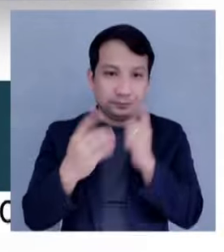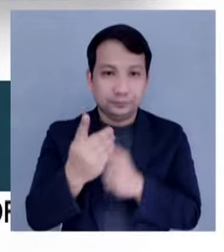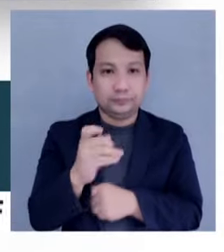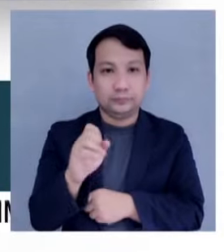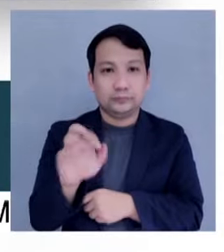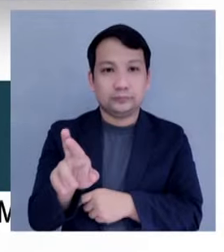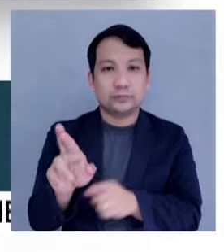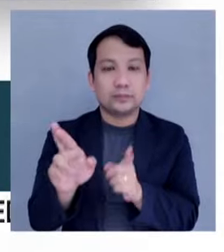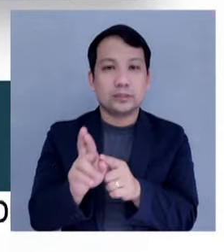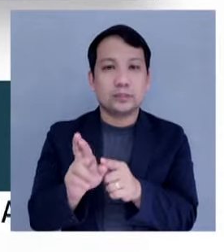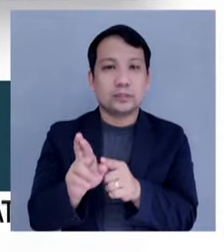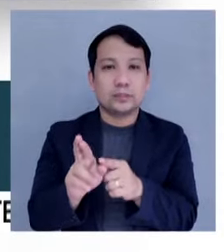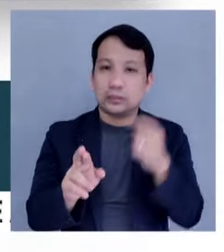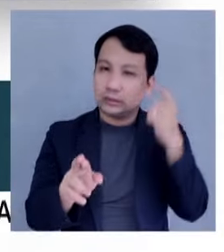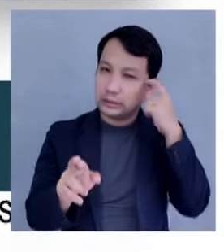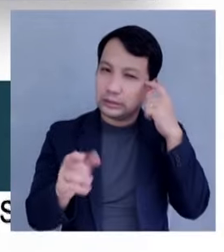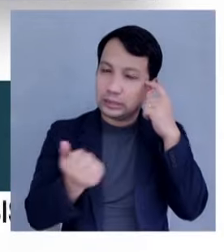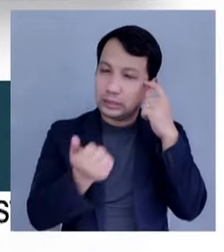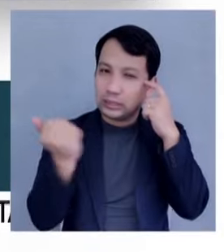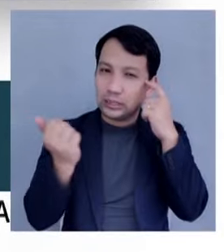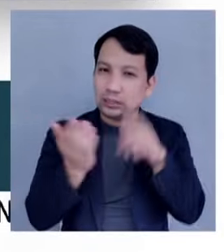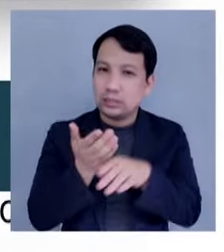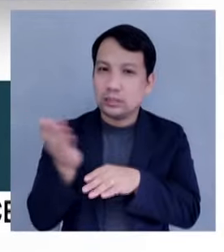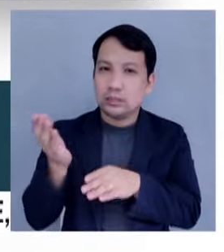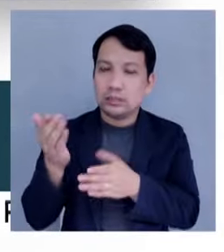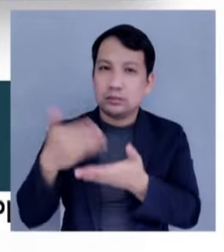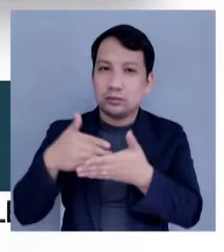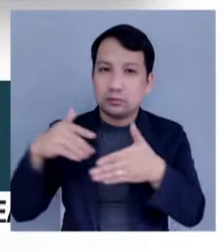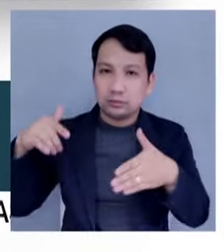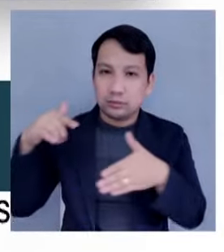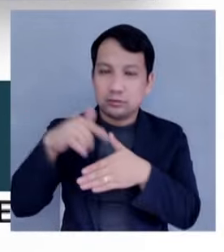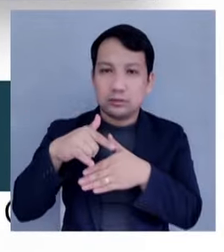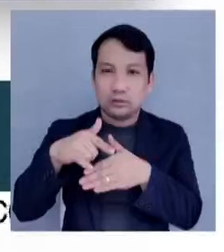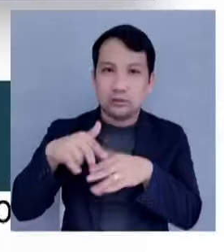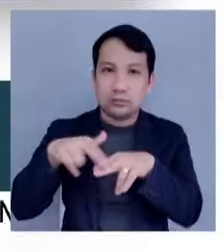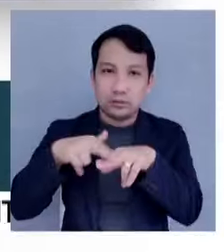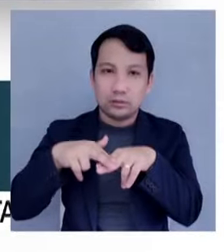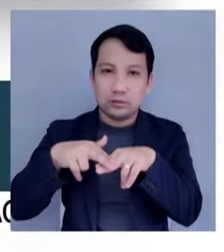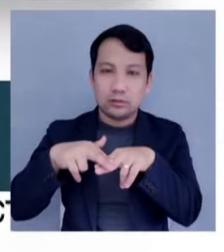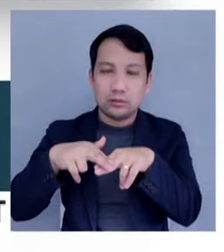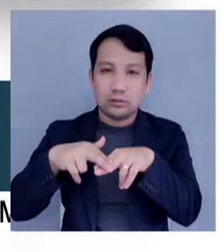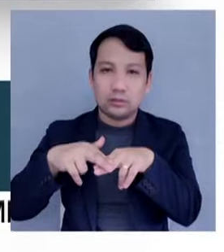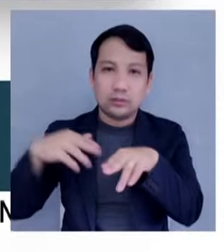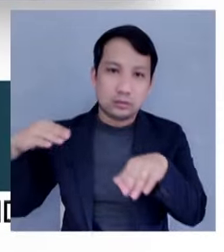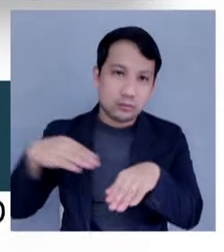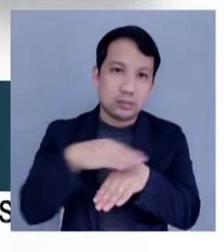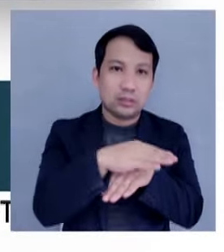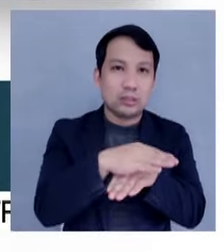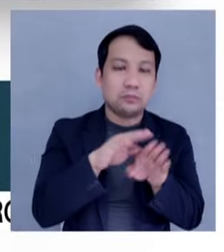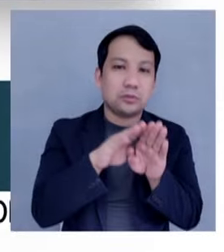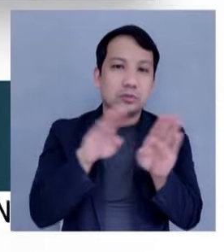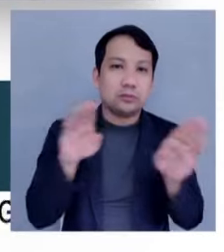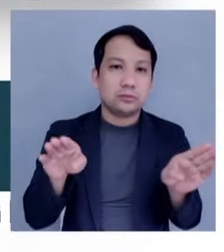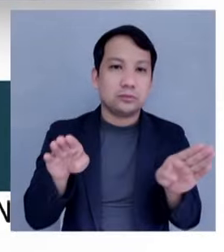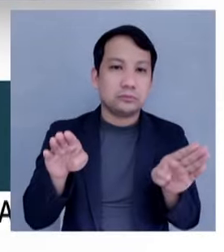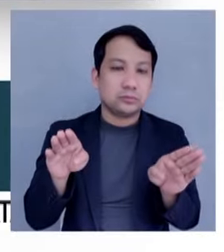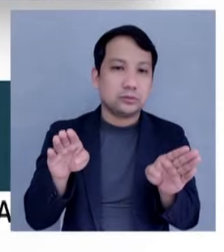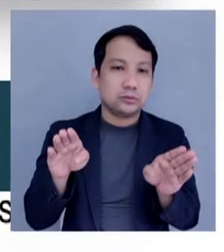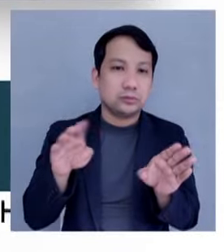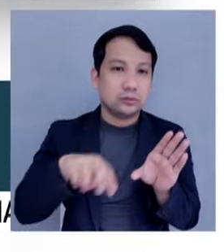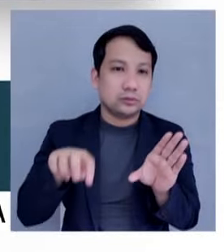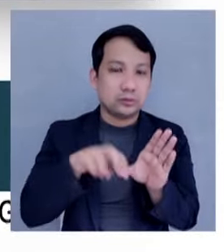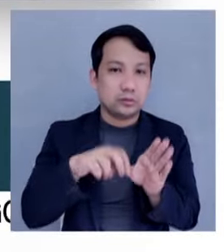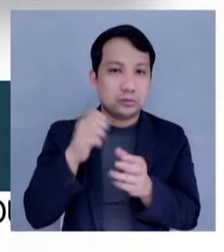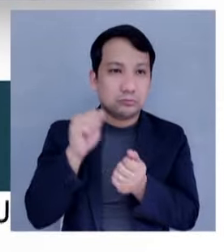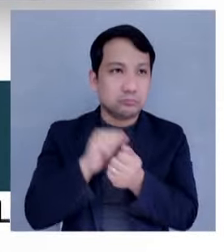to take up a spur line, a monorail, a shuttle train, but battery-operated shuttle train with